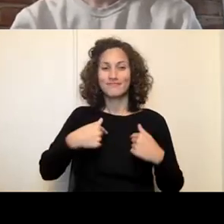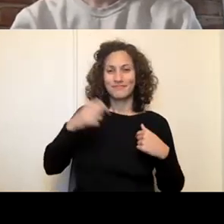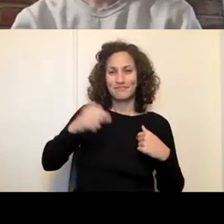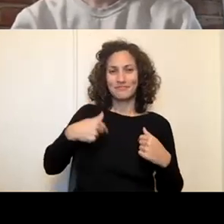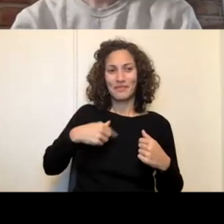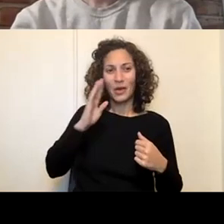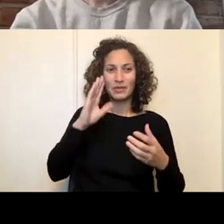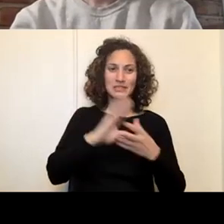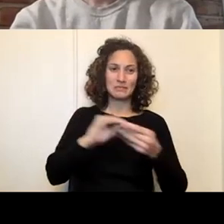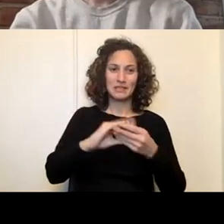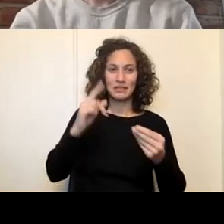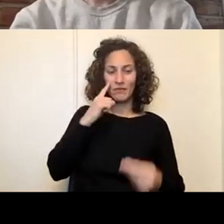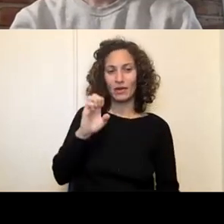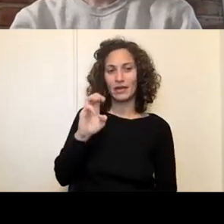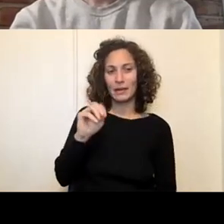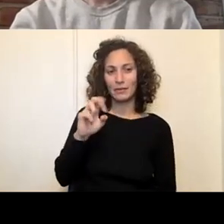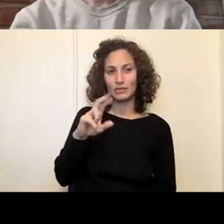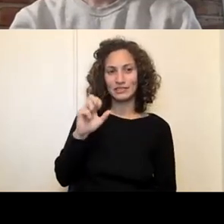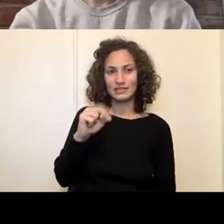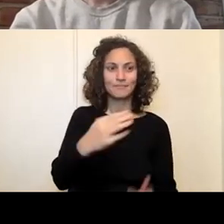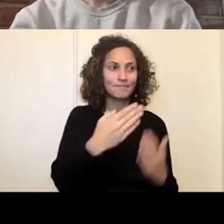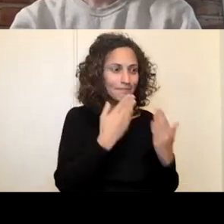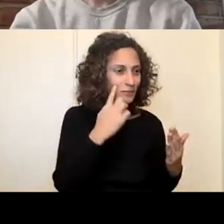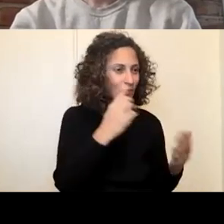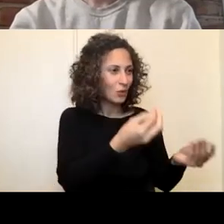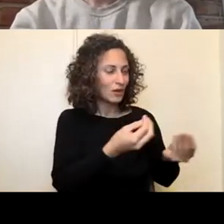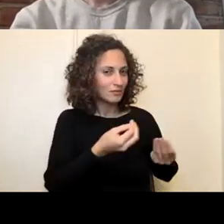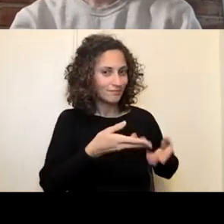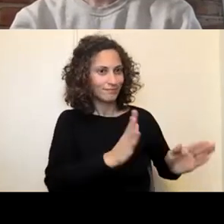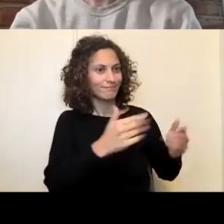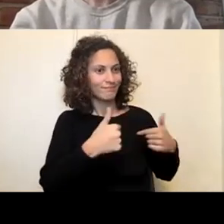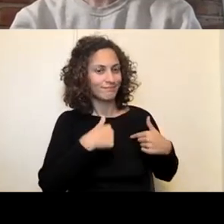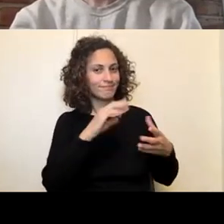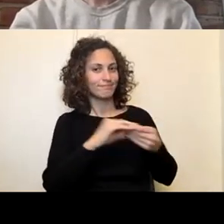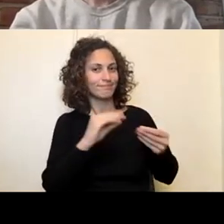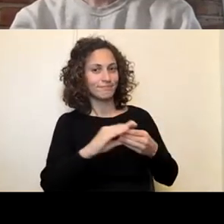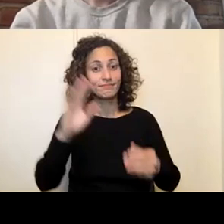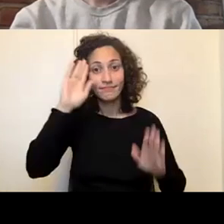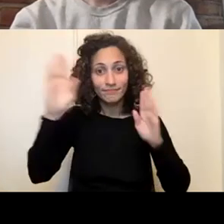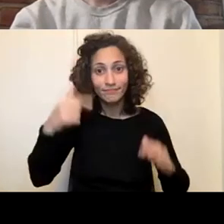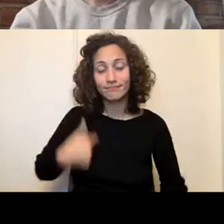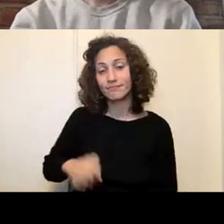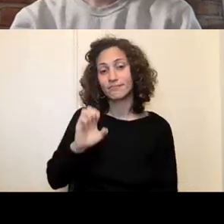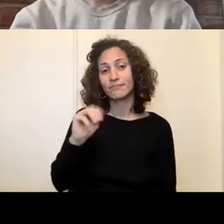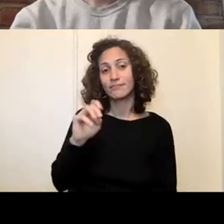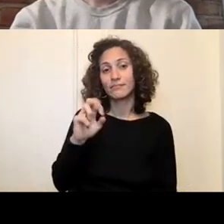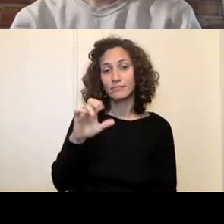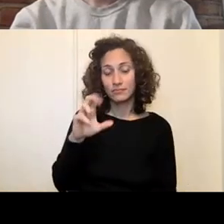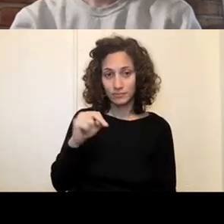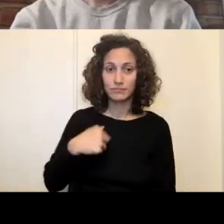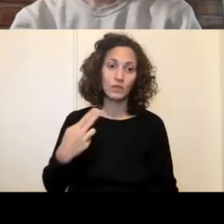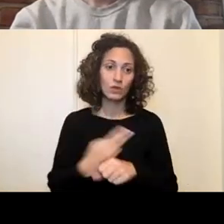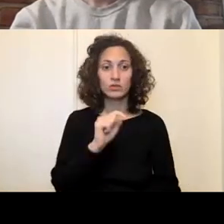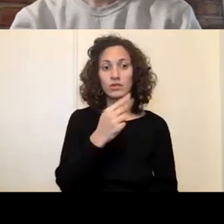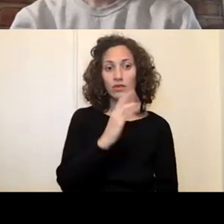Thank you, Emerson, for letting me do this. Hi everyone, I'm Emerson. I use they, them, or he, him pronouns,